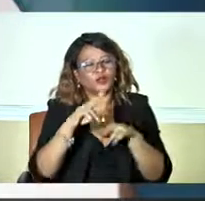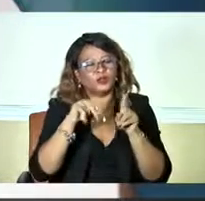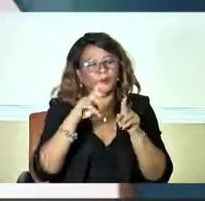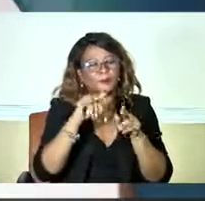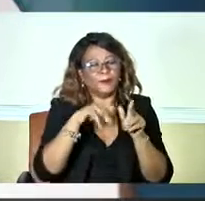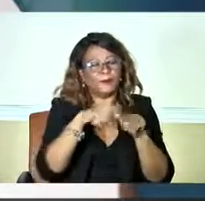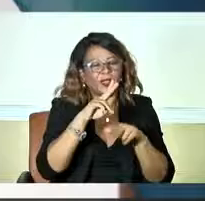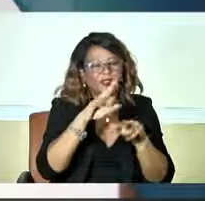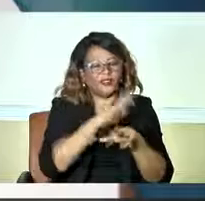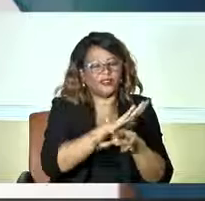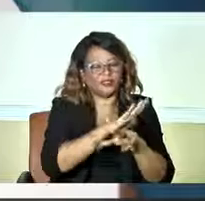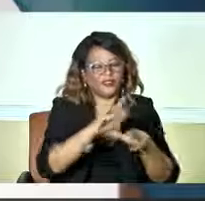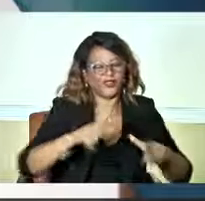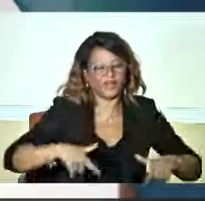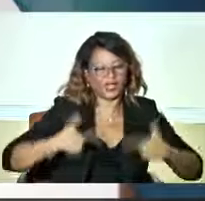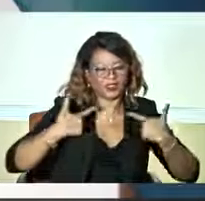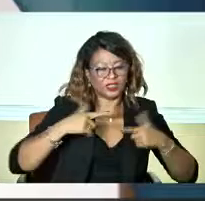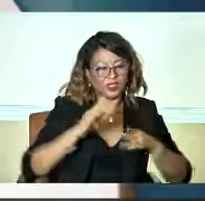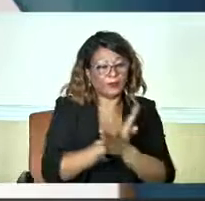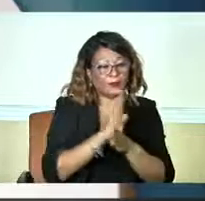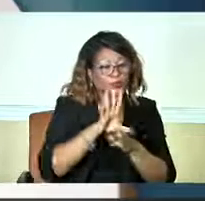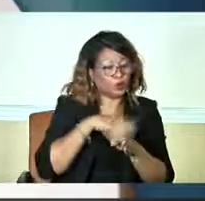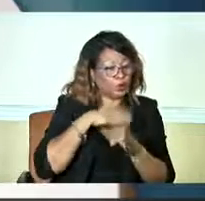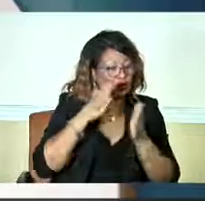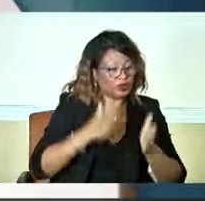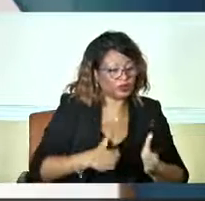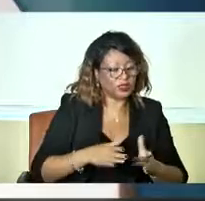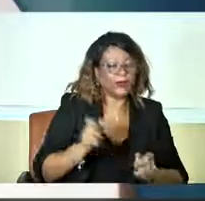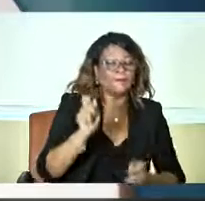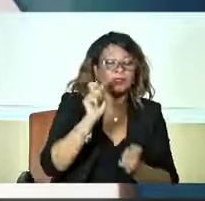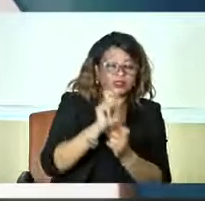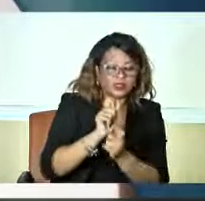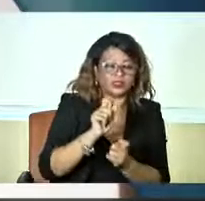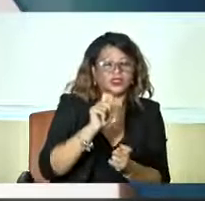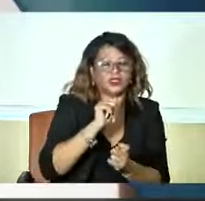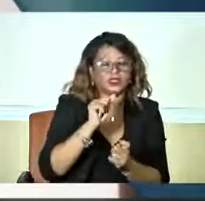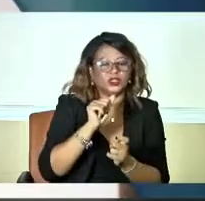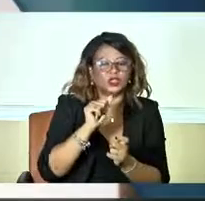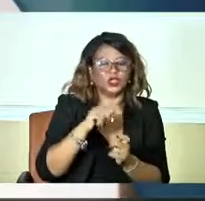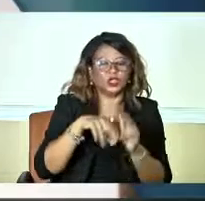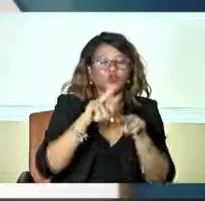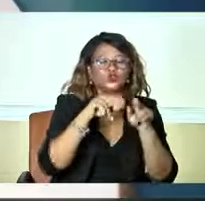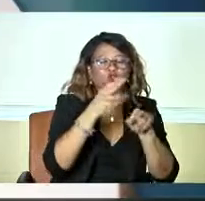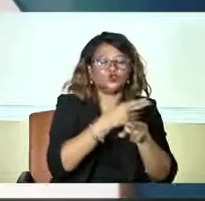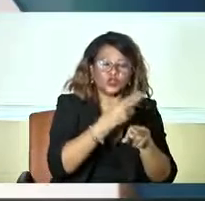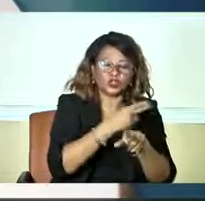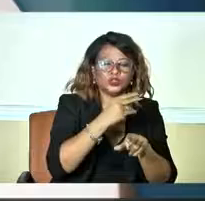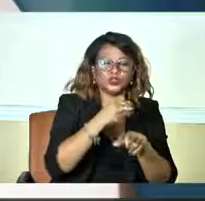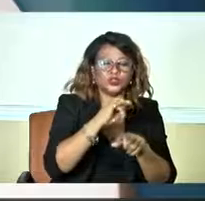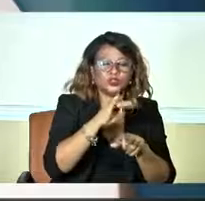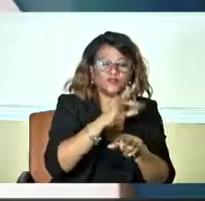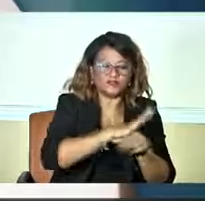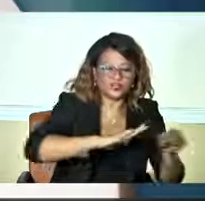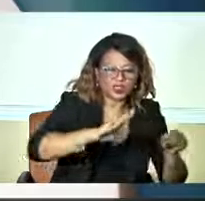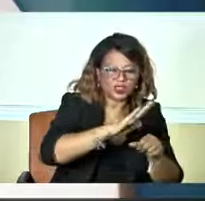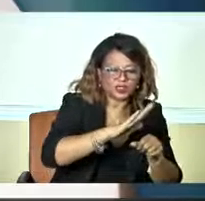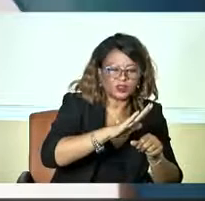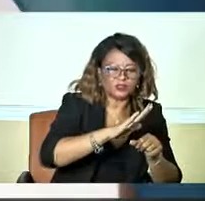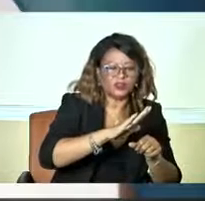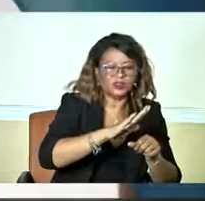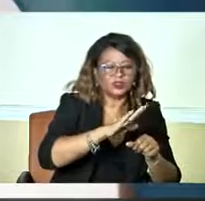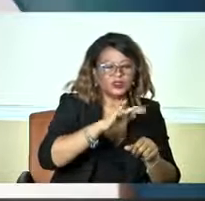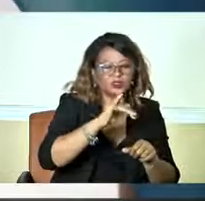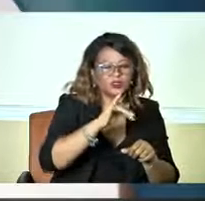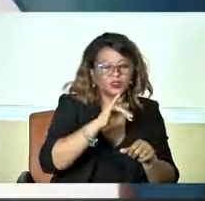lives, and to assist business owners, particularly in the construction field, enabling them to capitalize